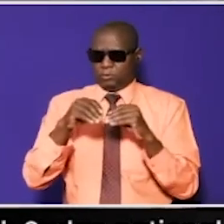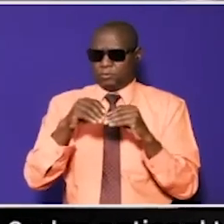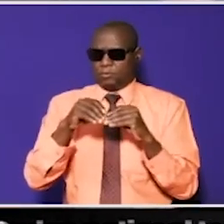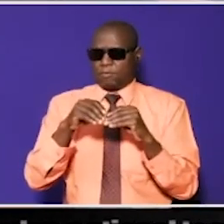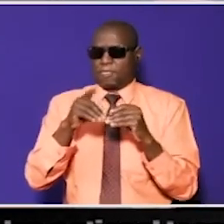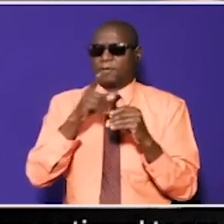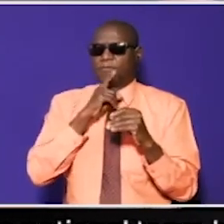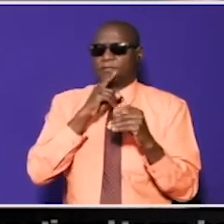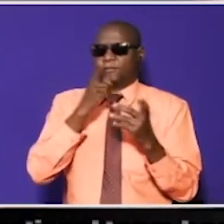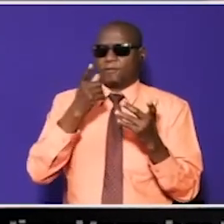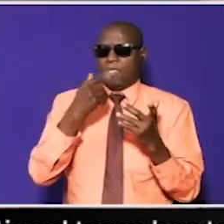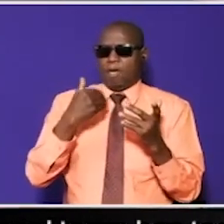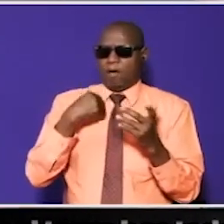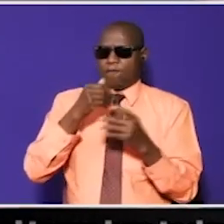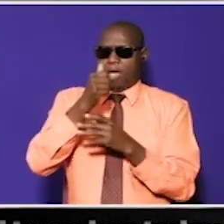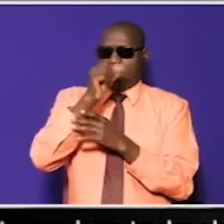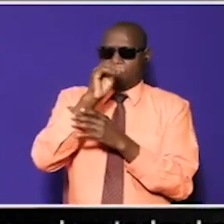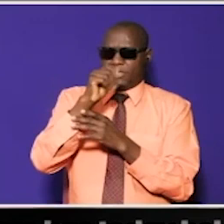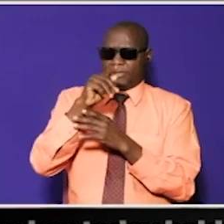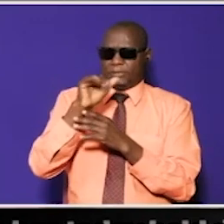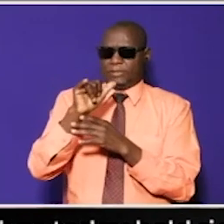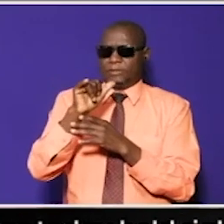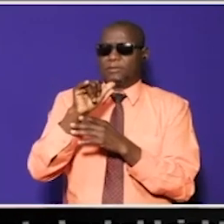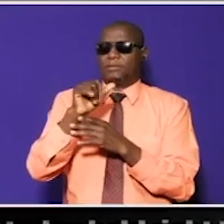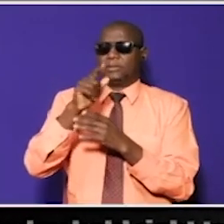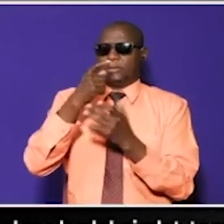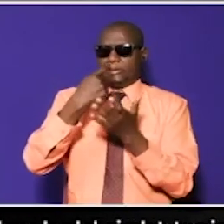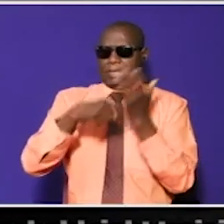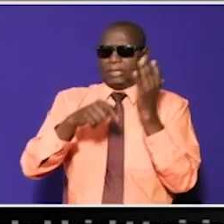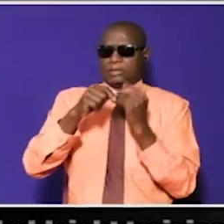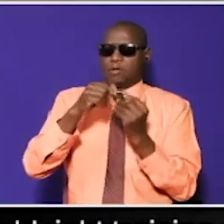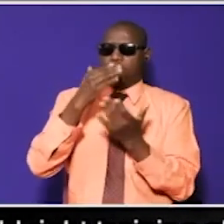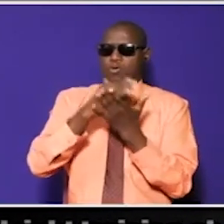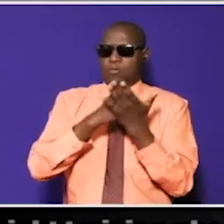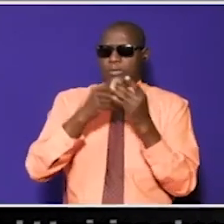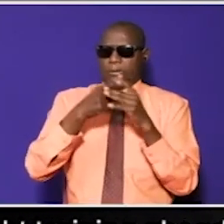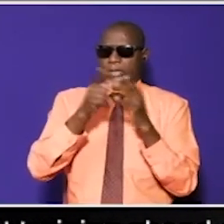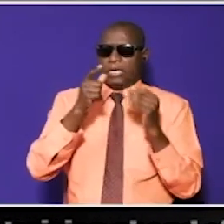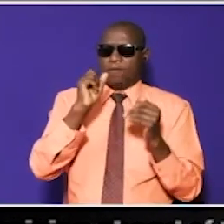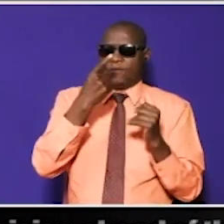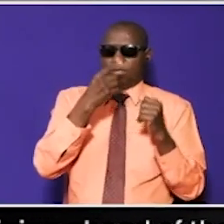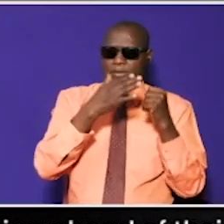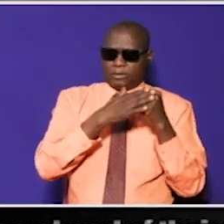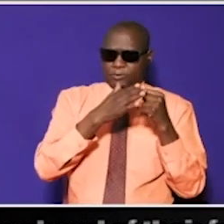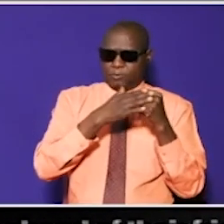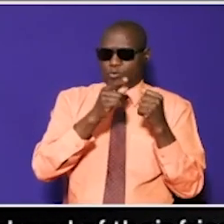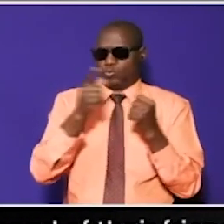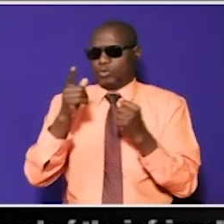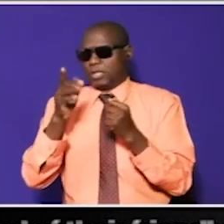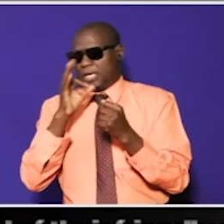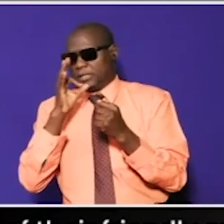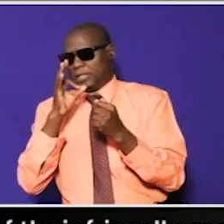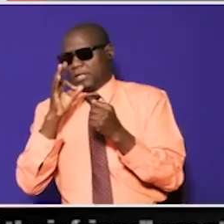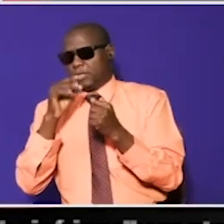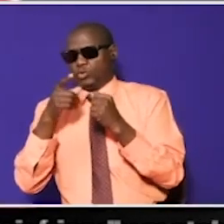take advantage of the amnesty tax program offer that is running from 1st September 2023 to 30th